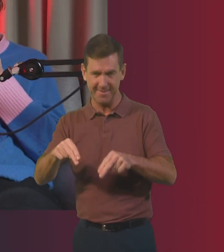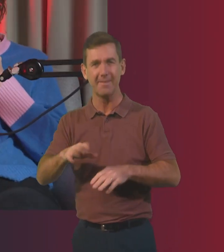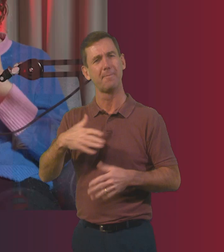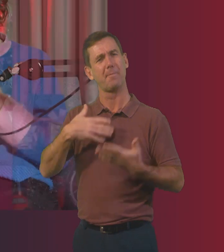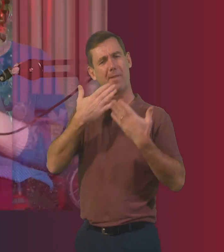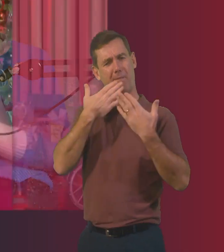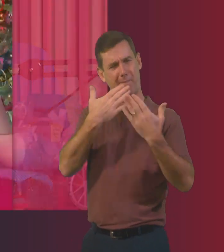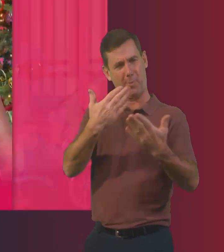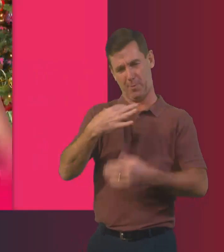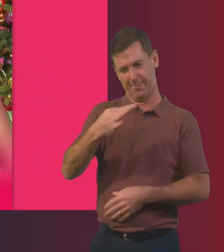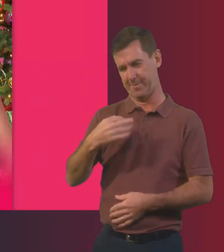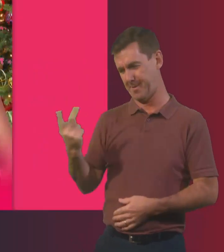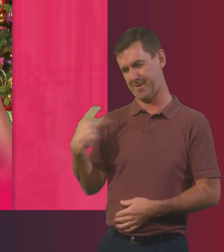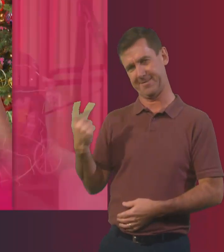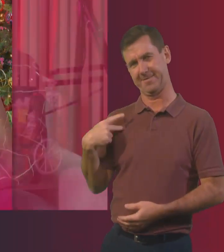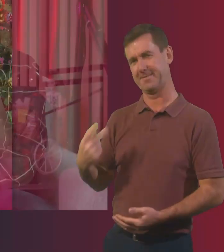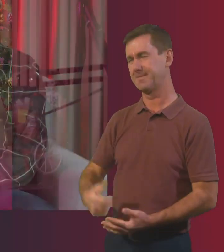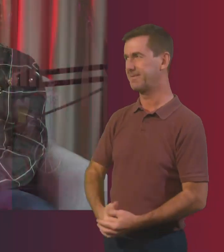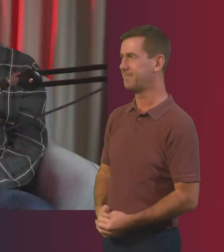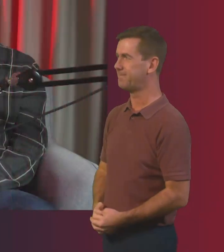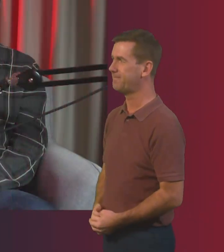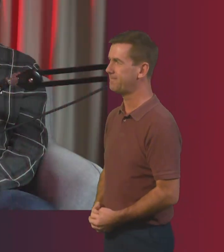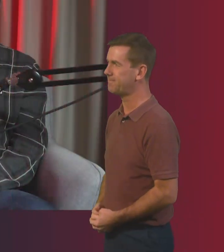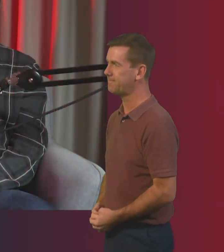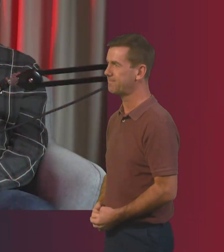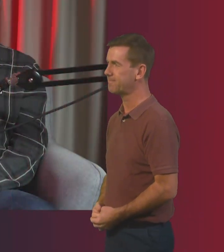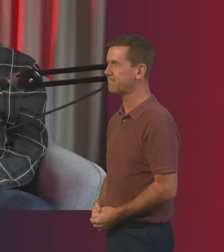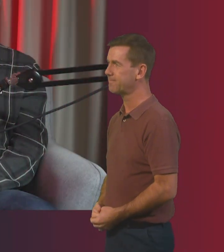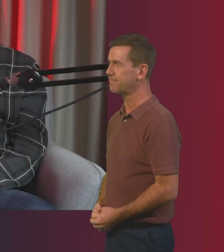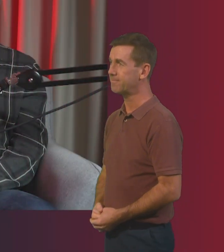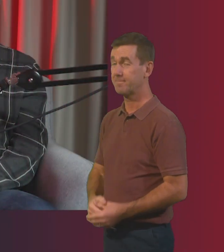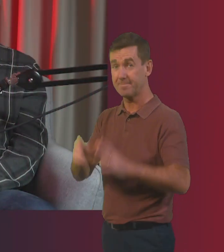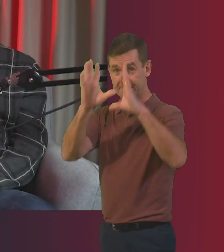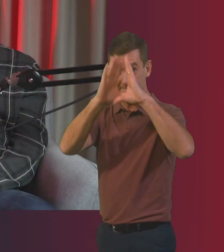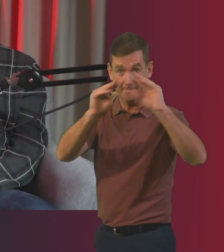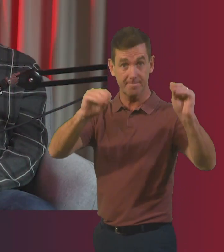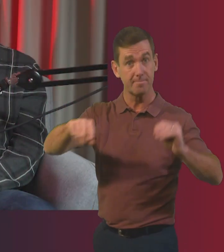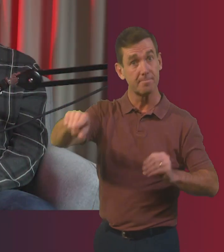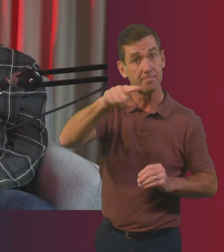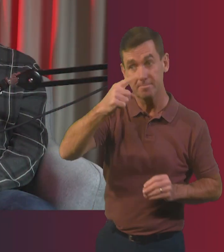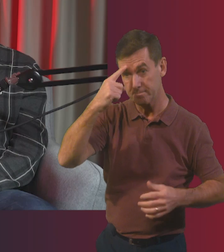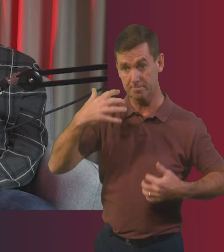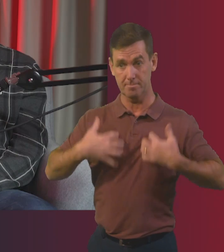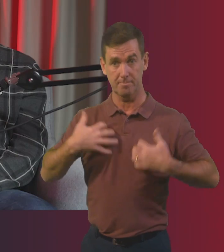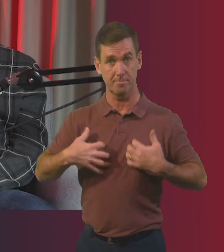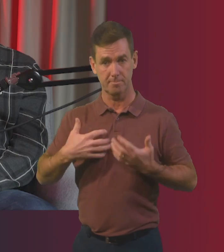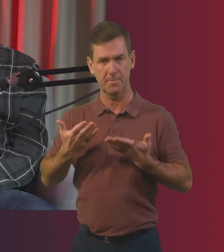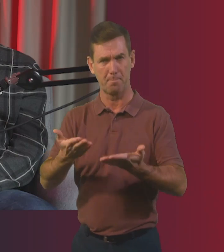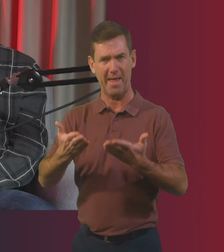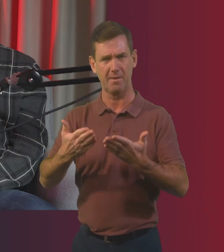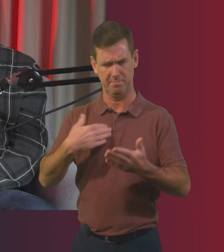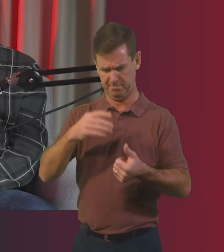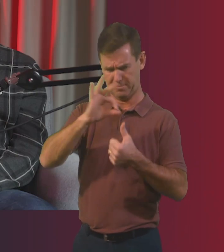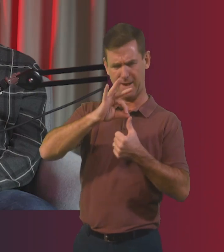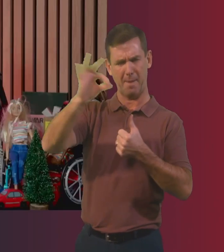for having us. Just to mention, if there are any keen bakers listening, applications for Series 16 of the Great British